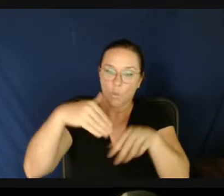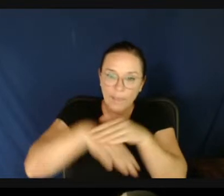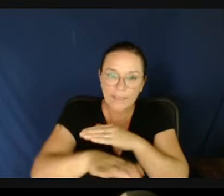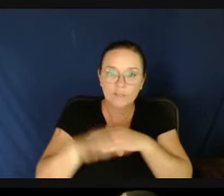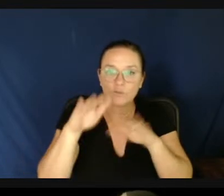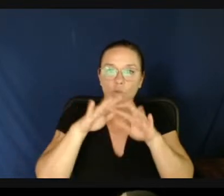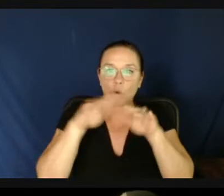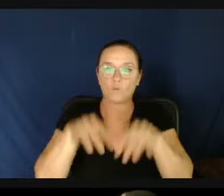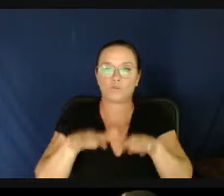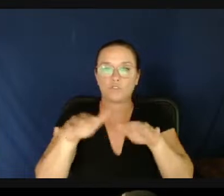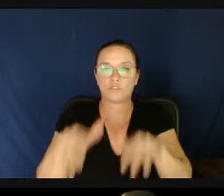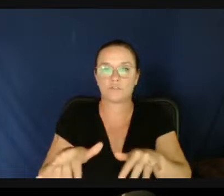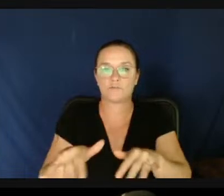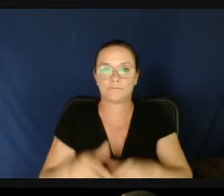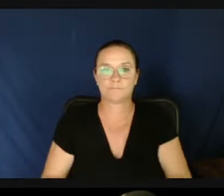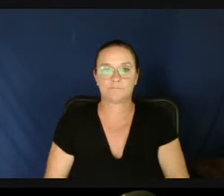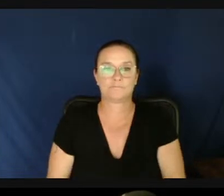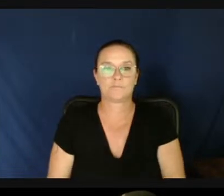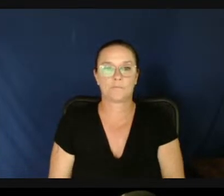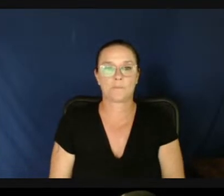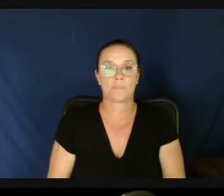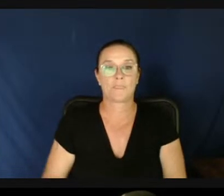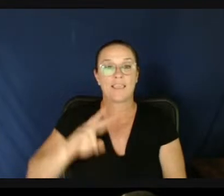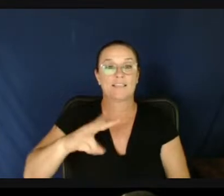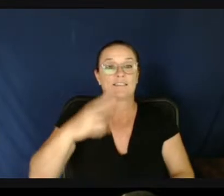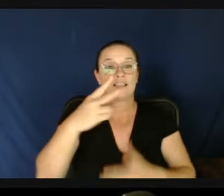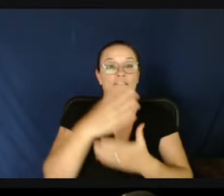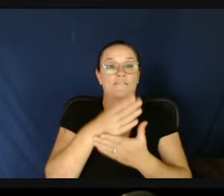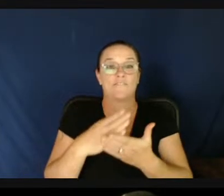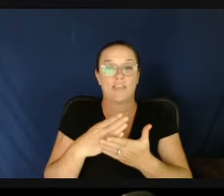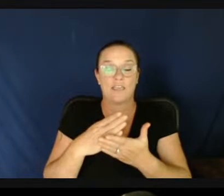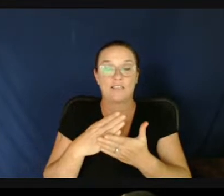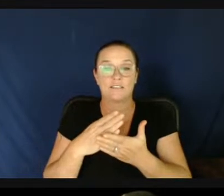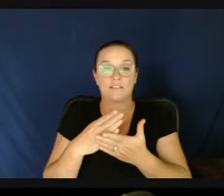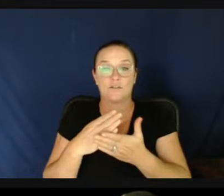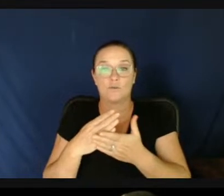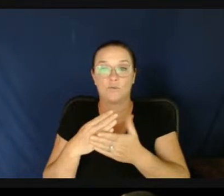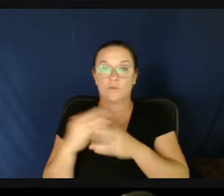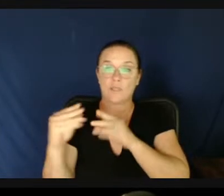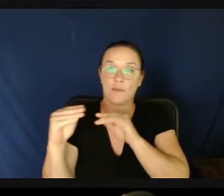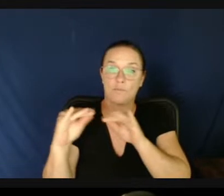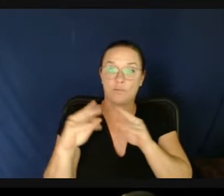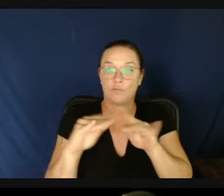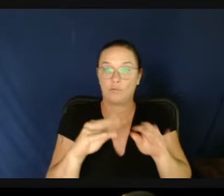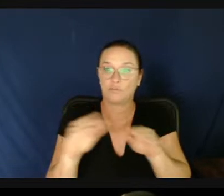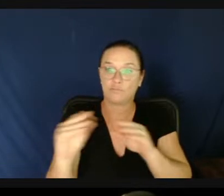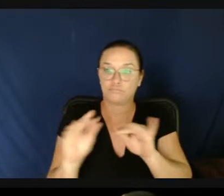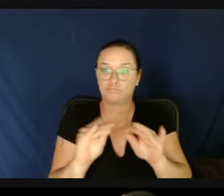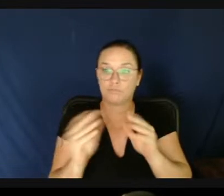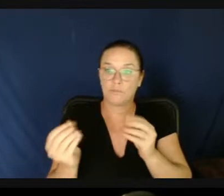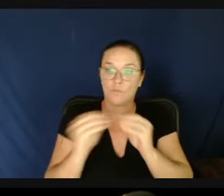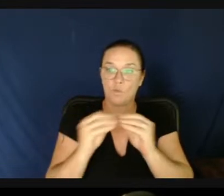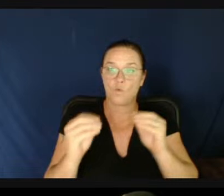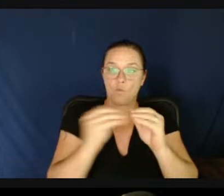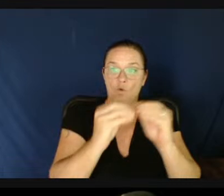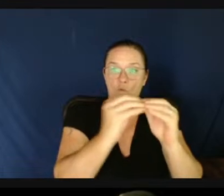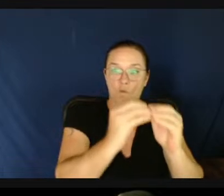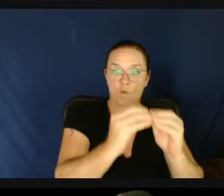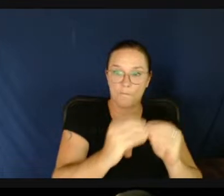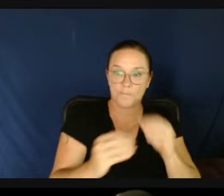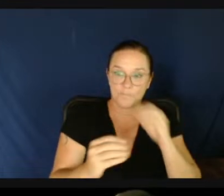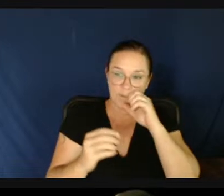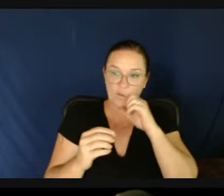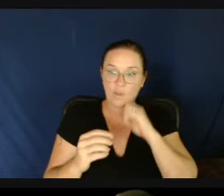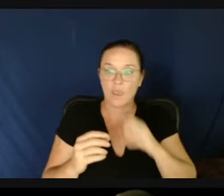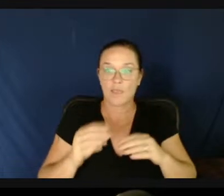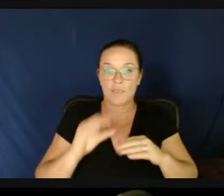And I'll skip some of the lingo here. The second phase was continued deposition and sediment accumulation. The structures from